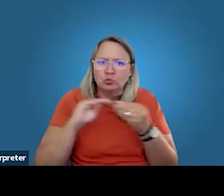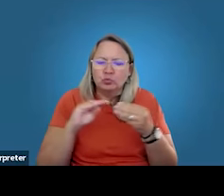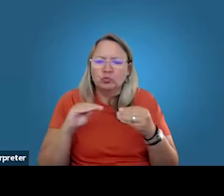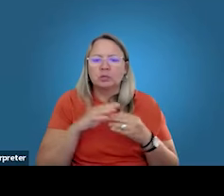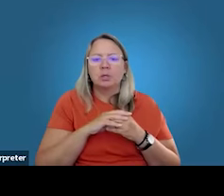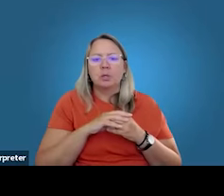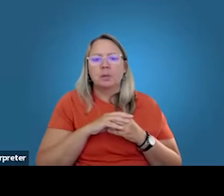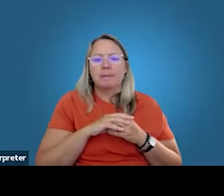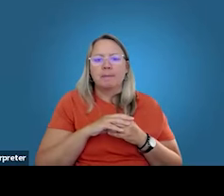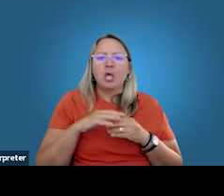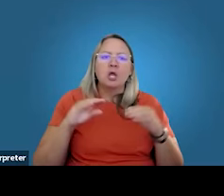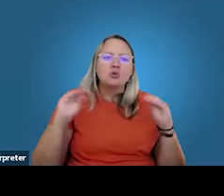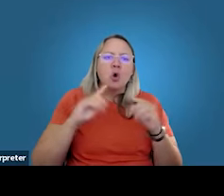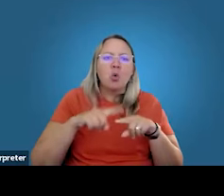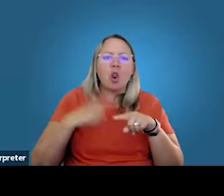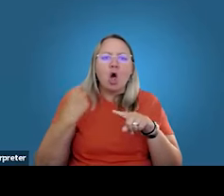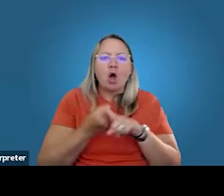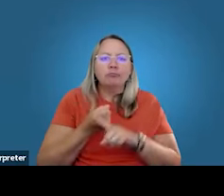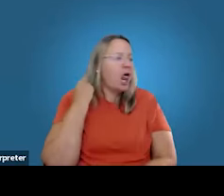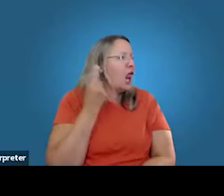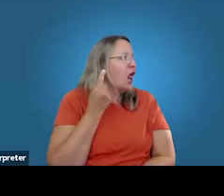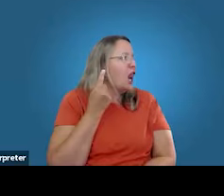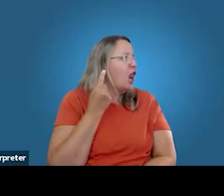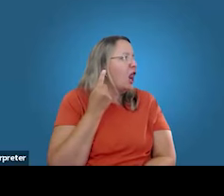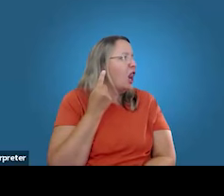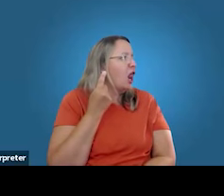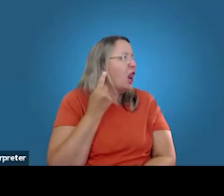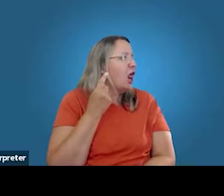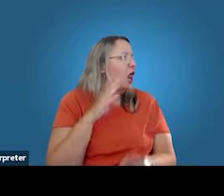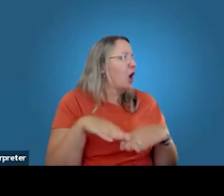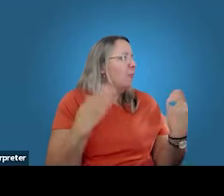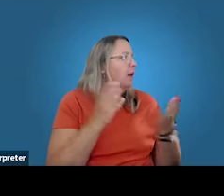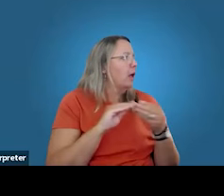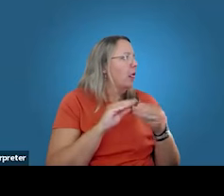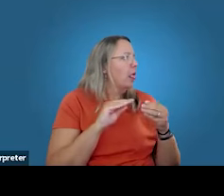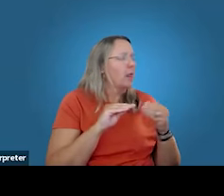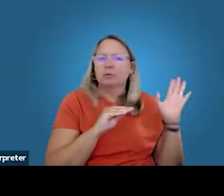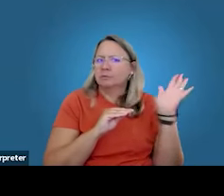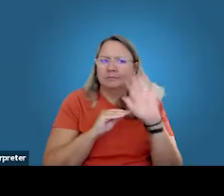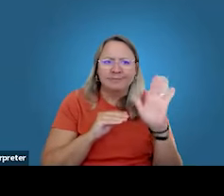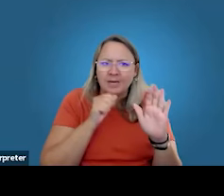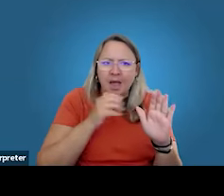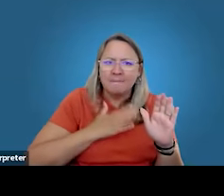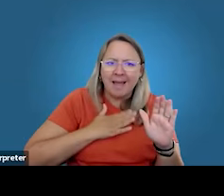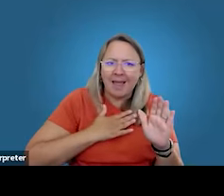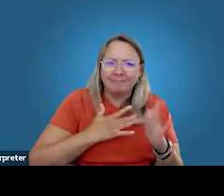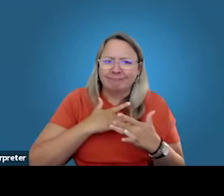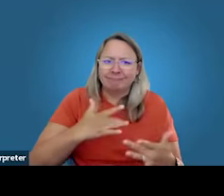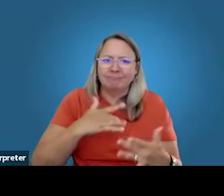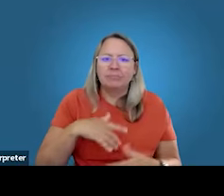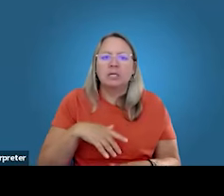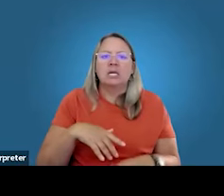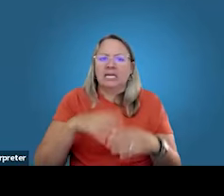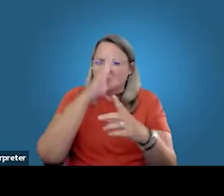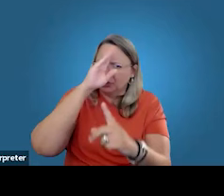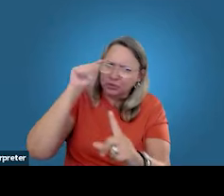No long, digressive, mysterious openings. Not in my world of storytelling, anyway. It's you're dumped straight